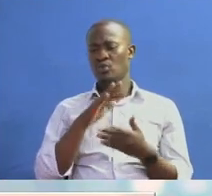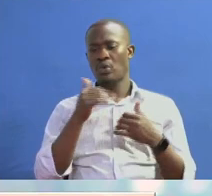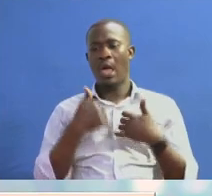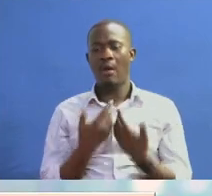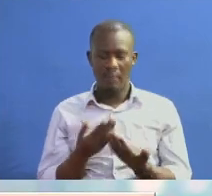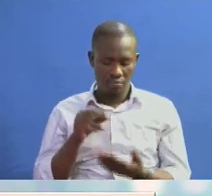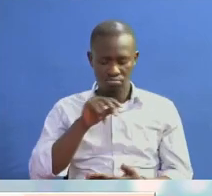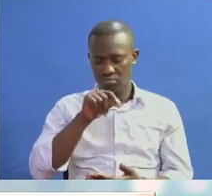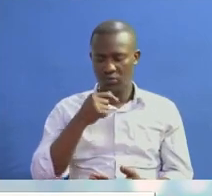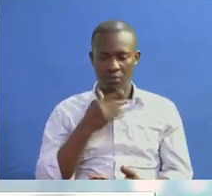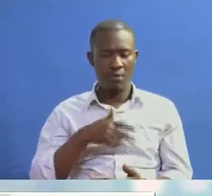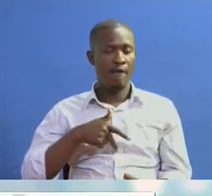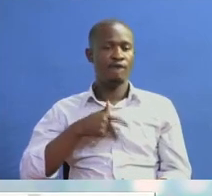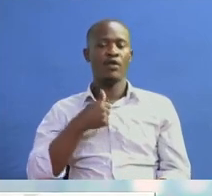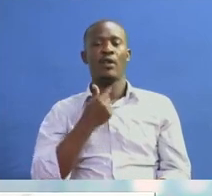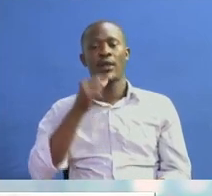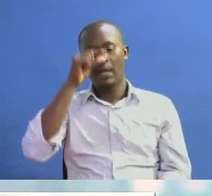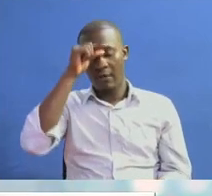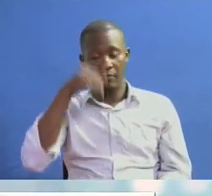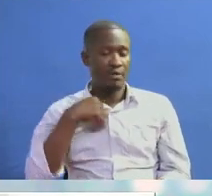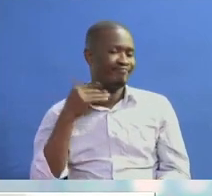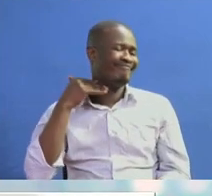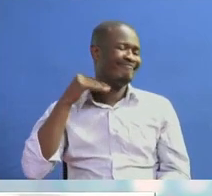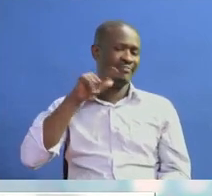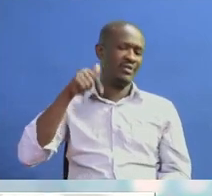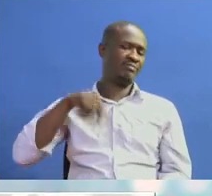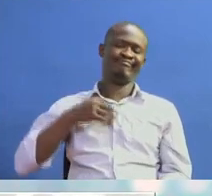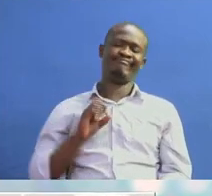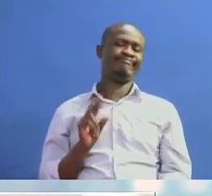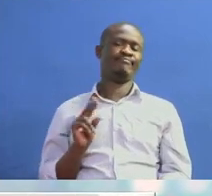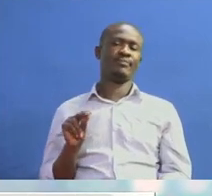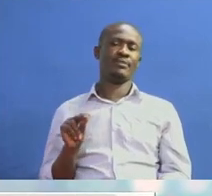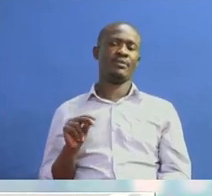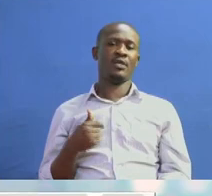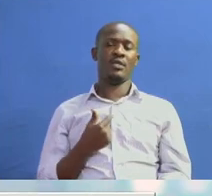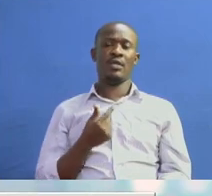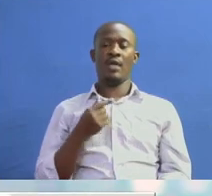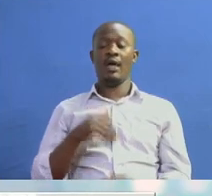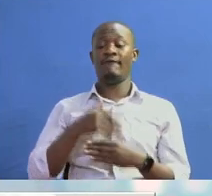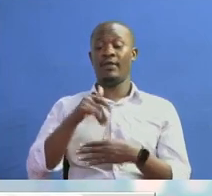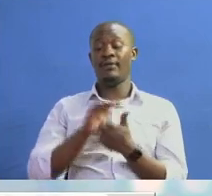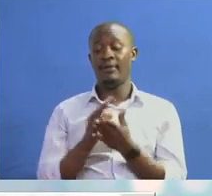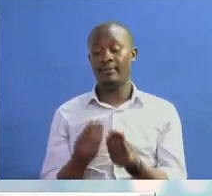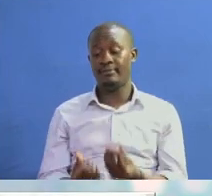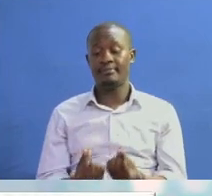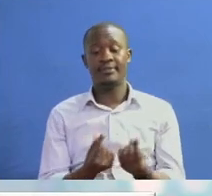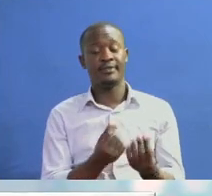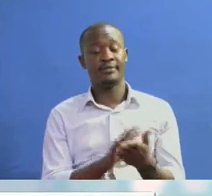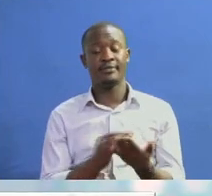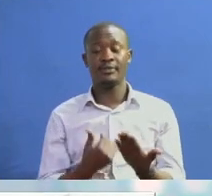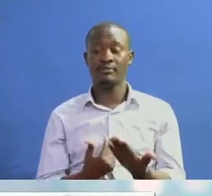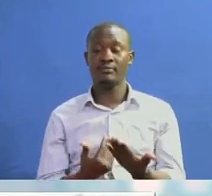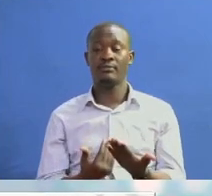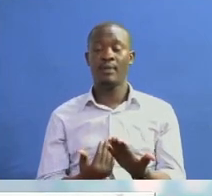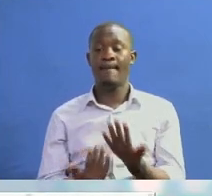soil will feel like the government hate us. And then after that, they will plant the crops and it must